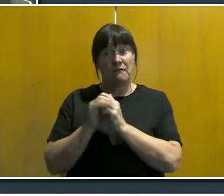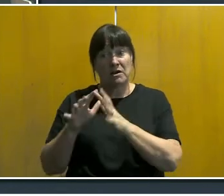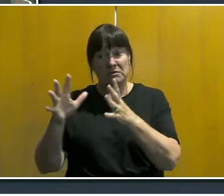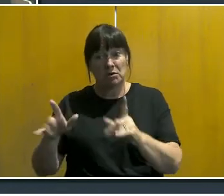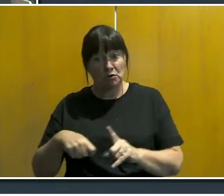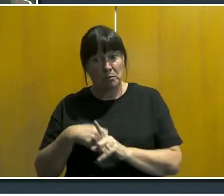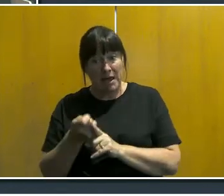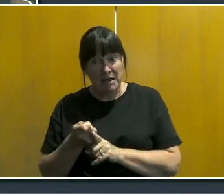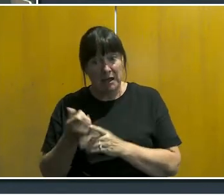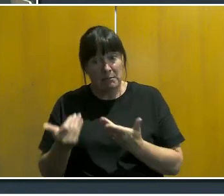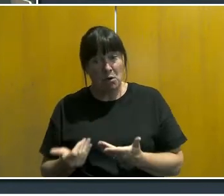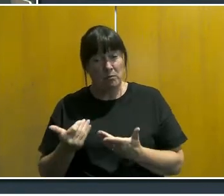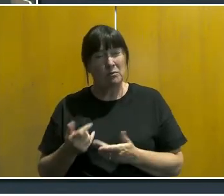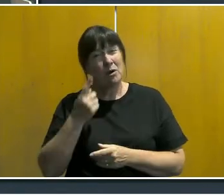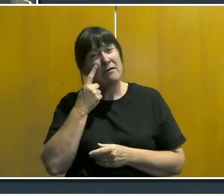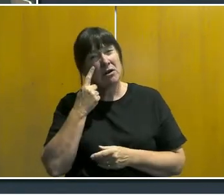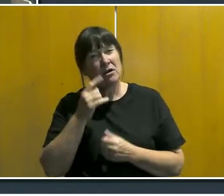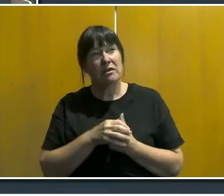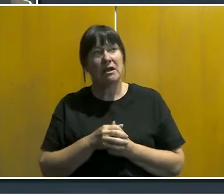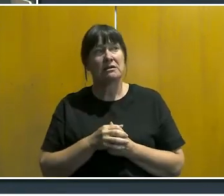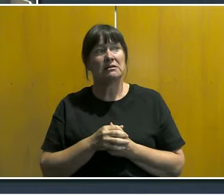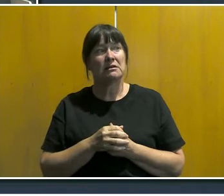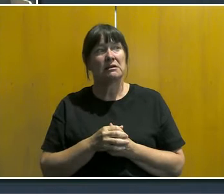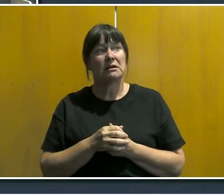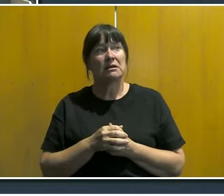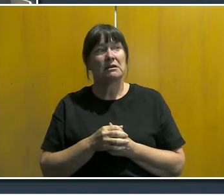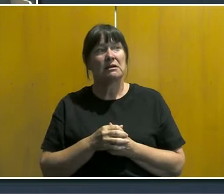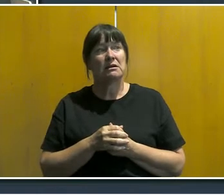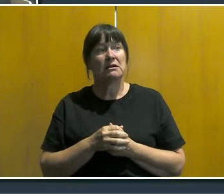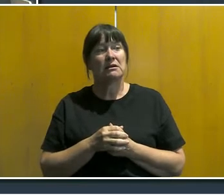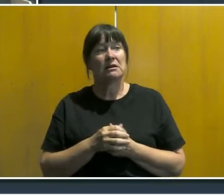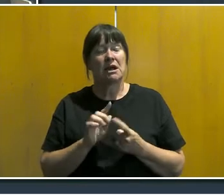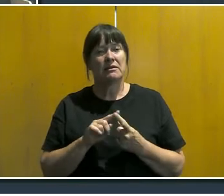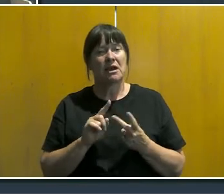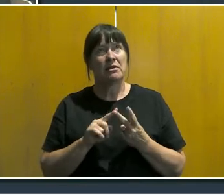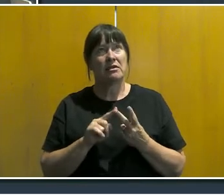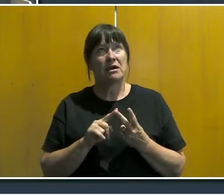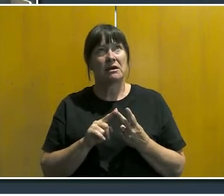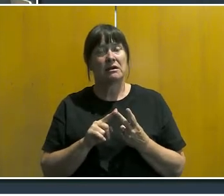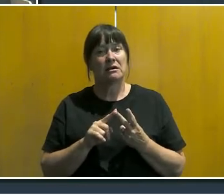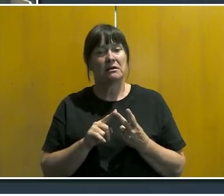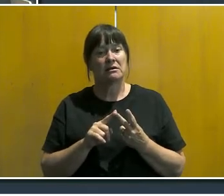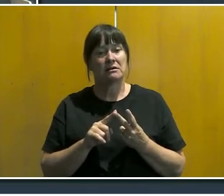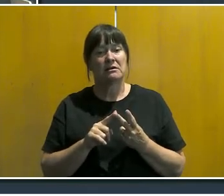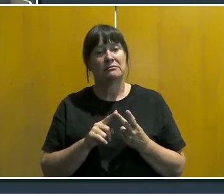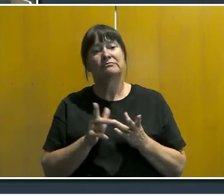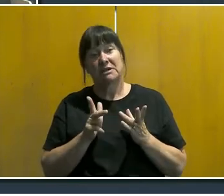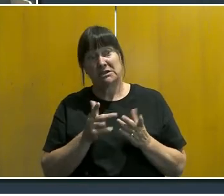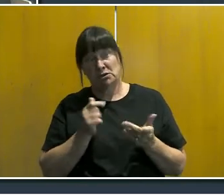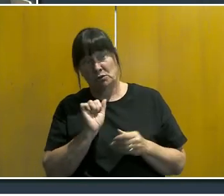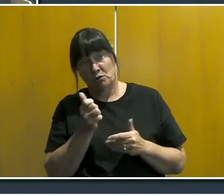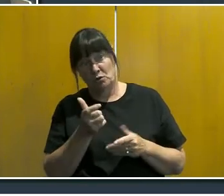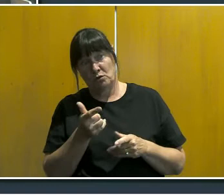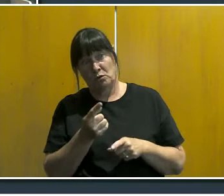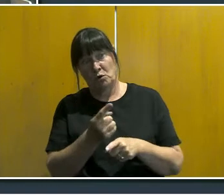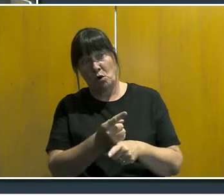So that's a good piece of news. And the other thought I had listening to your kōrero, thank you for that, was